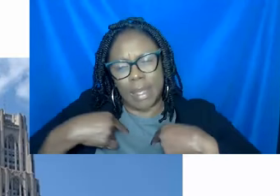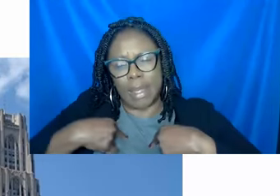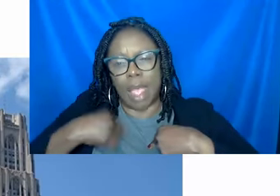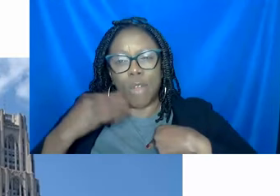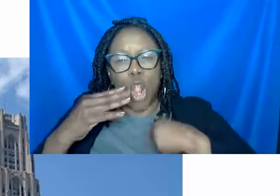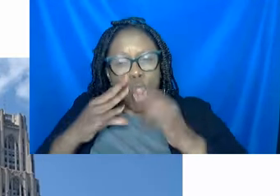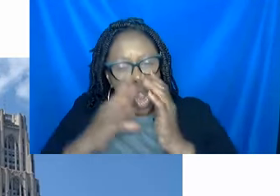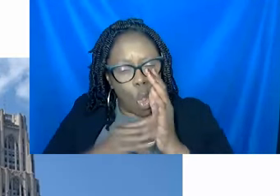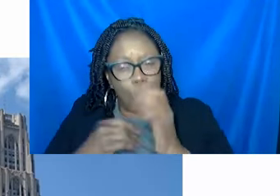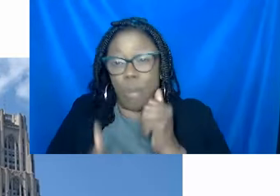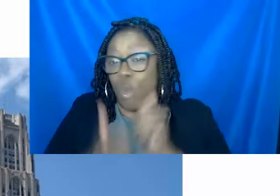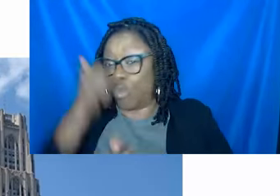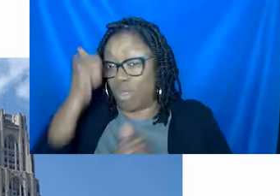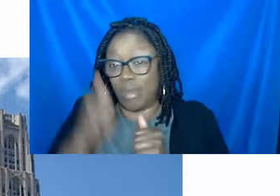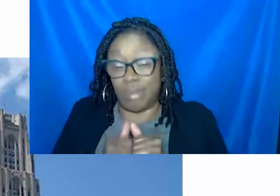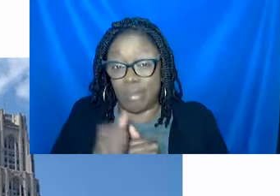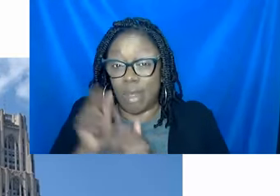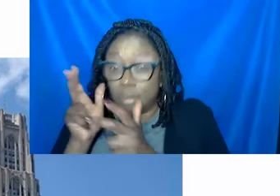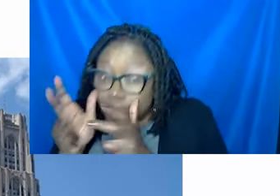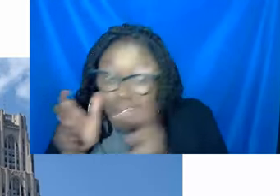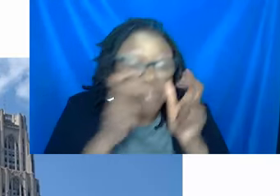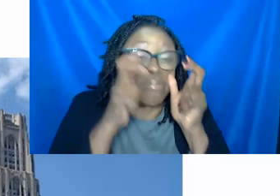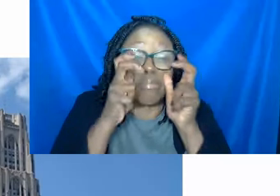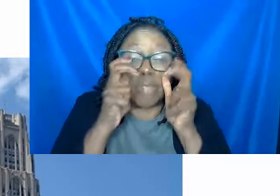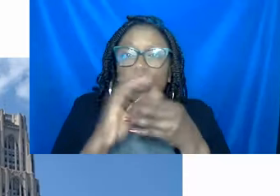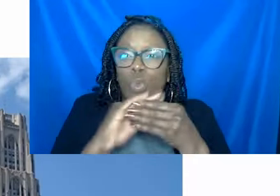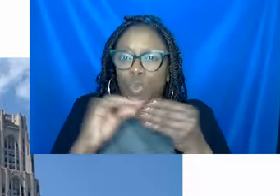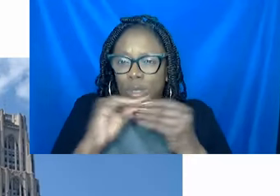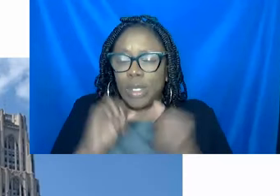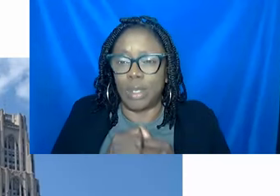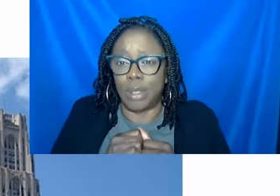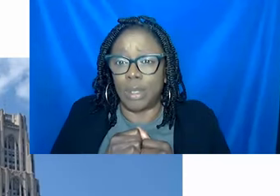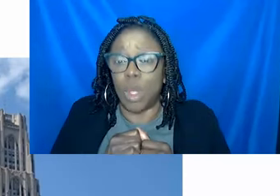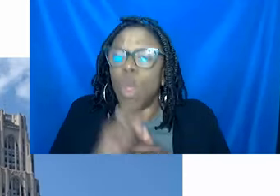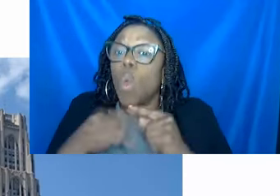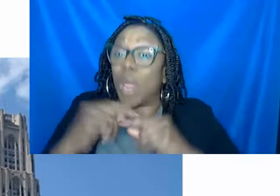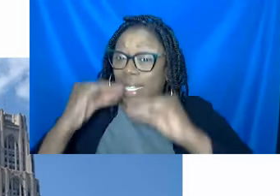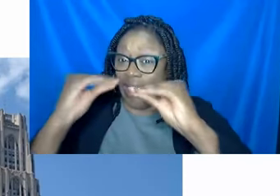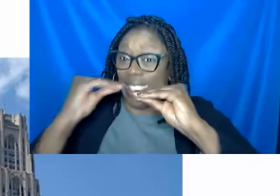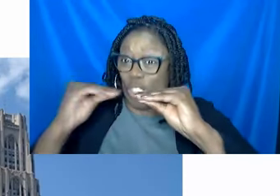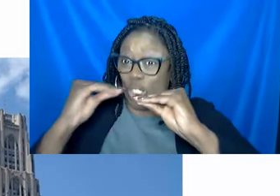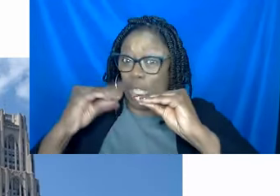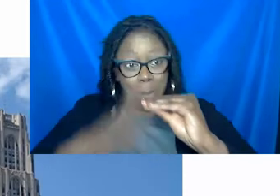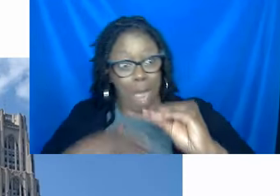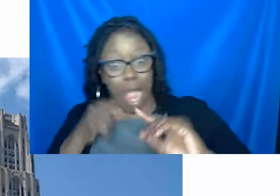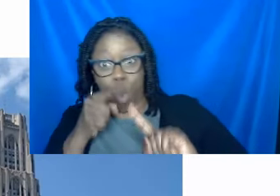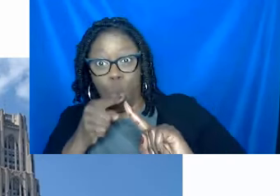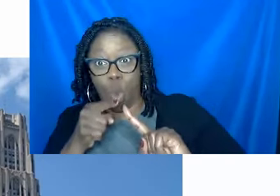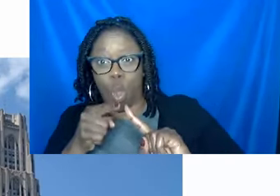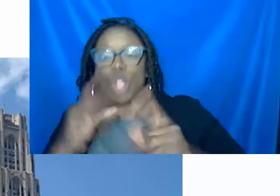learned the best. And so oftentimes when I teach, I like to tell stories to illustrate,